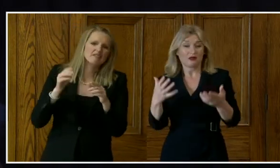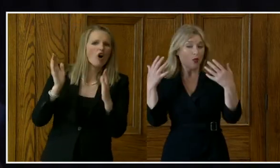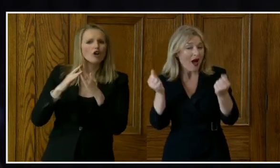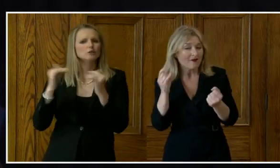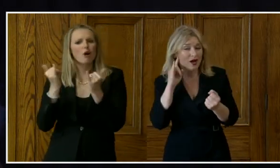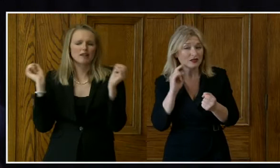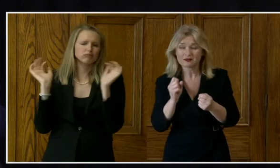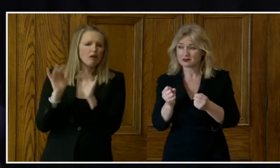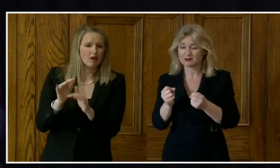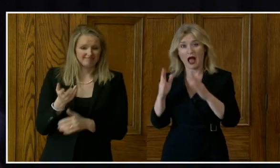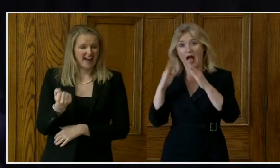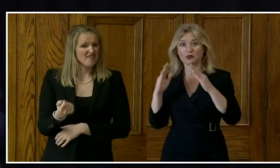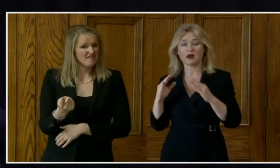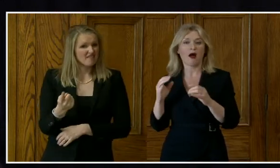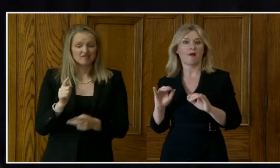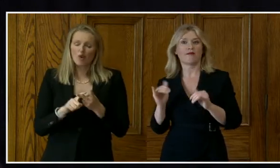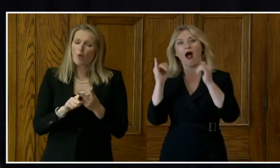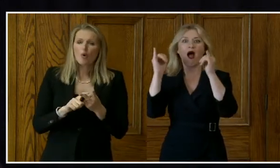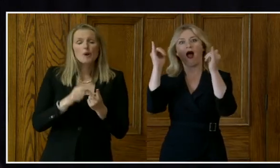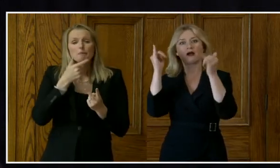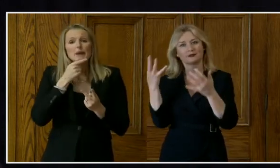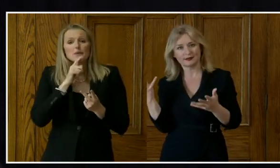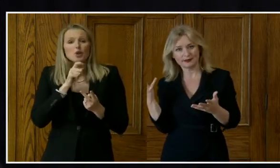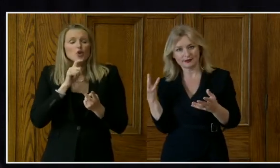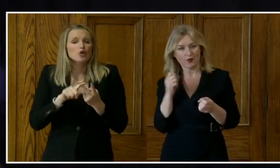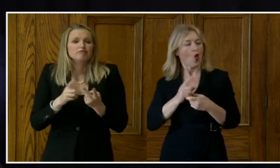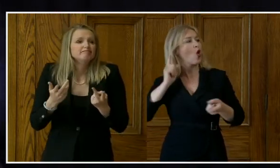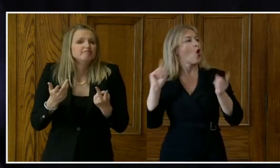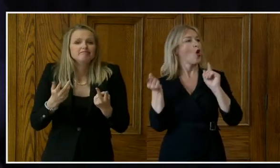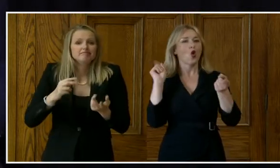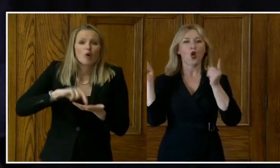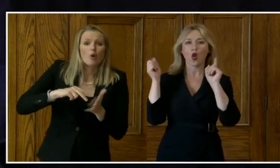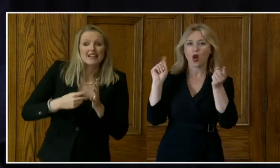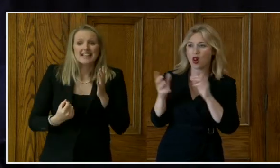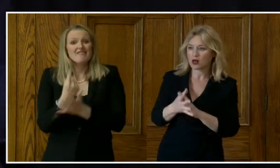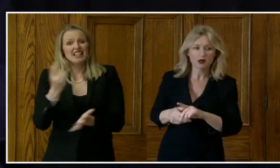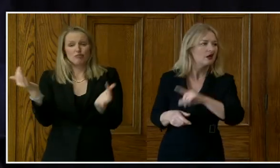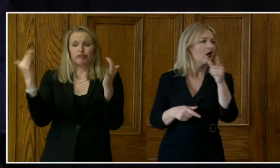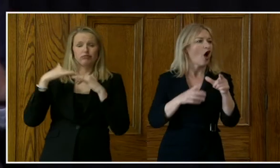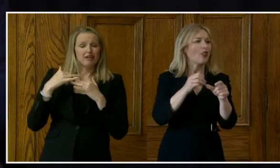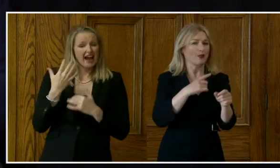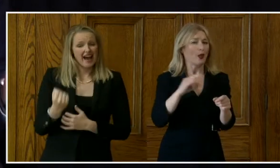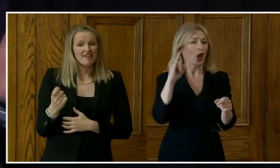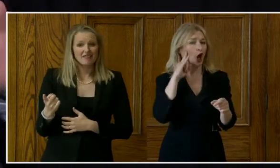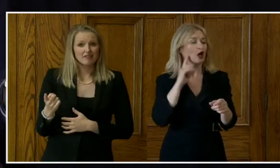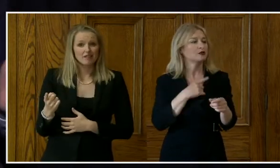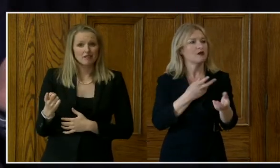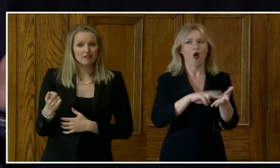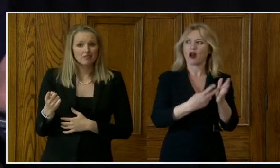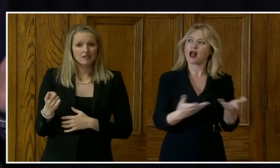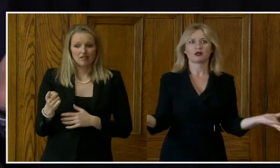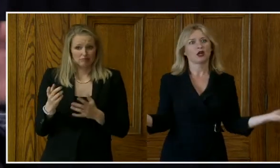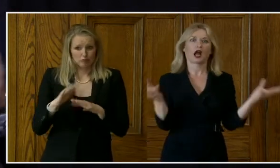been irresponsible people who have been organising events and so forth. That's not